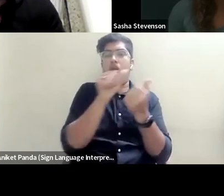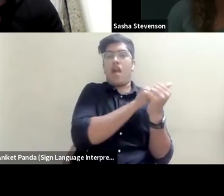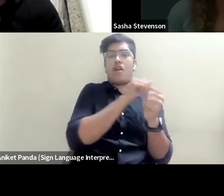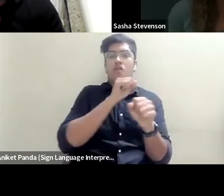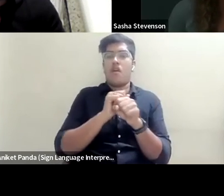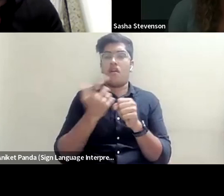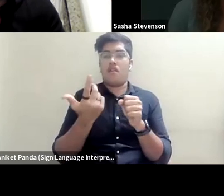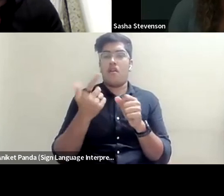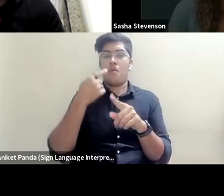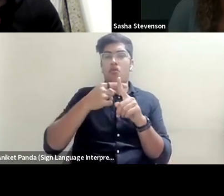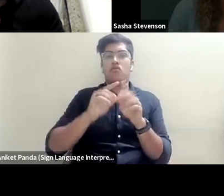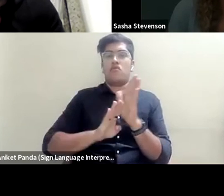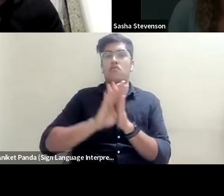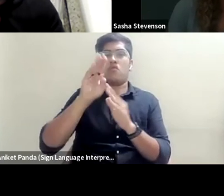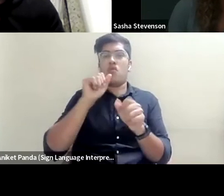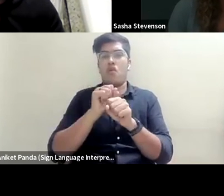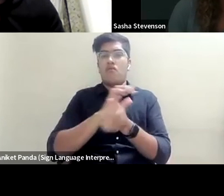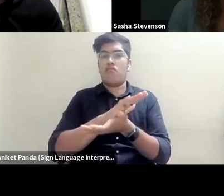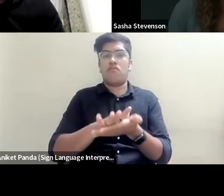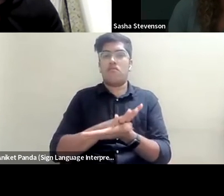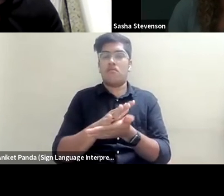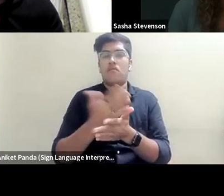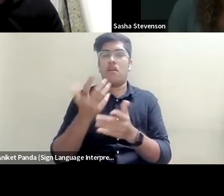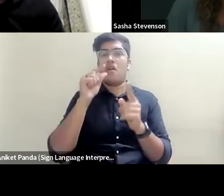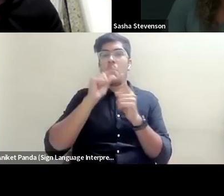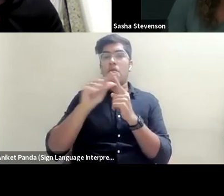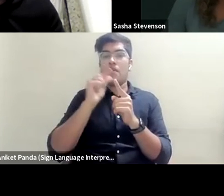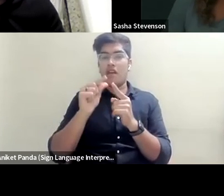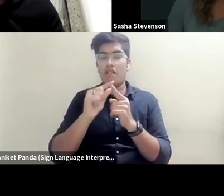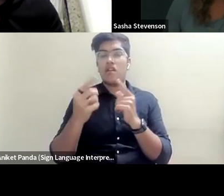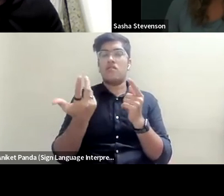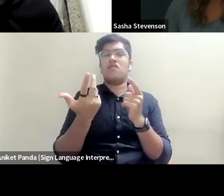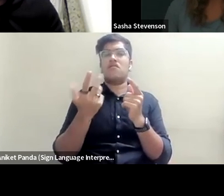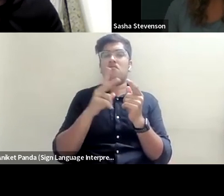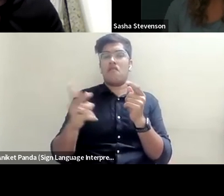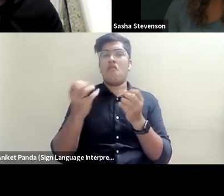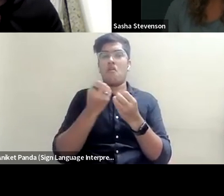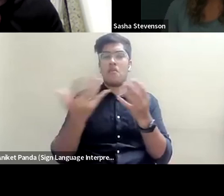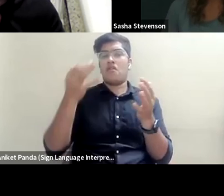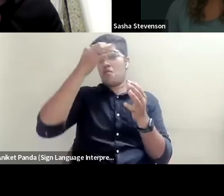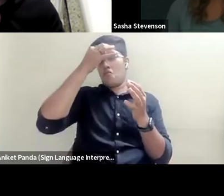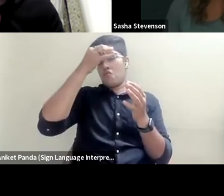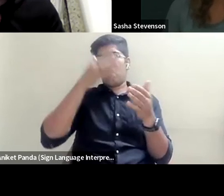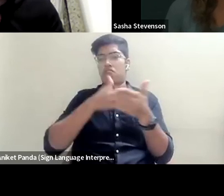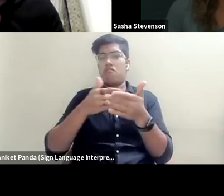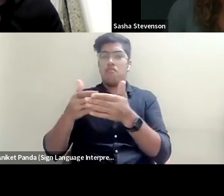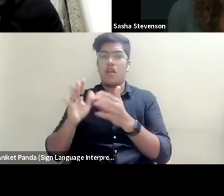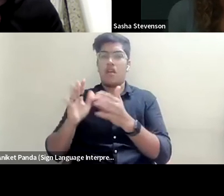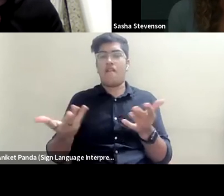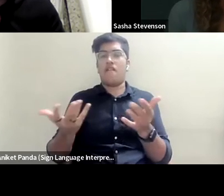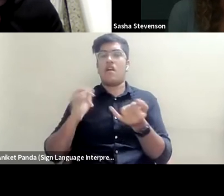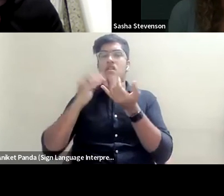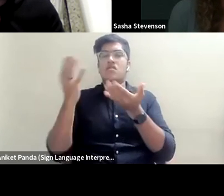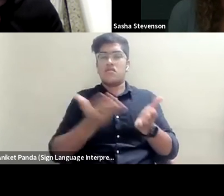especially because of privatization, as a result of which a lot of services and jobs are now